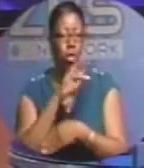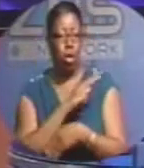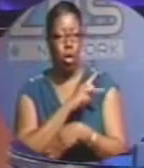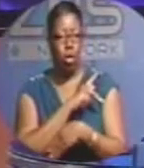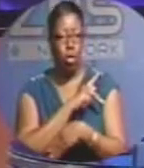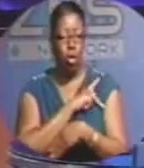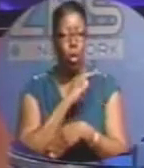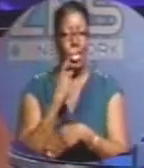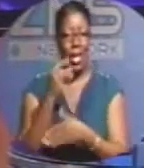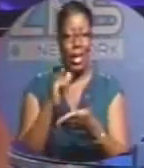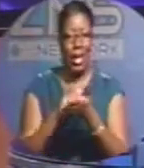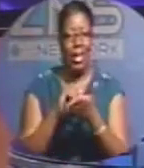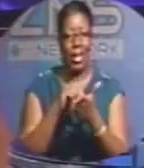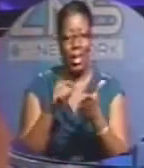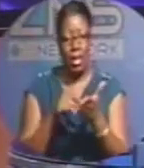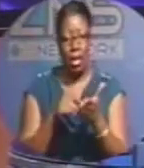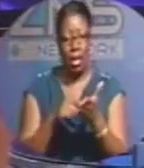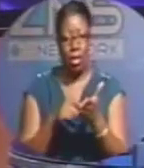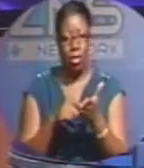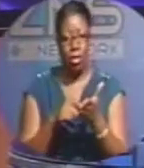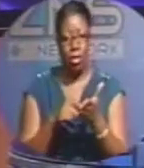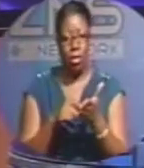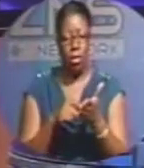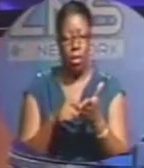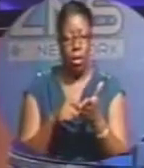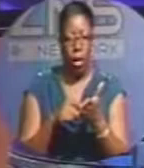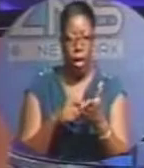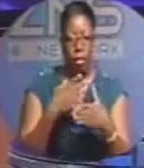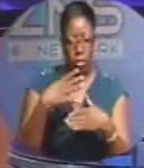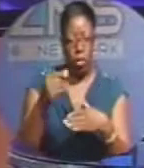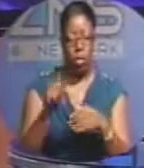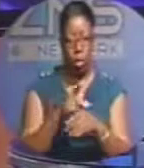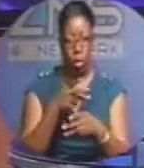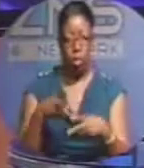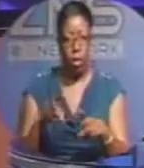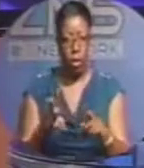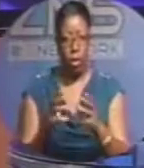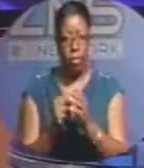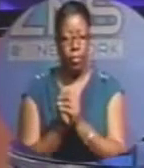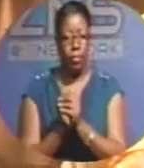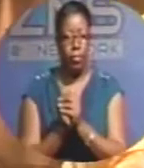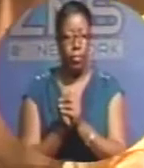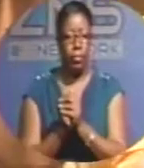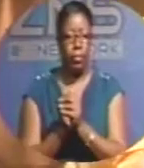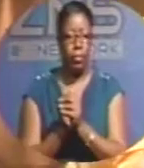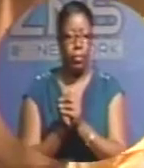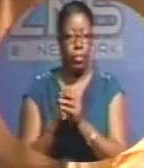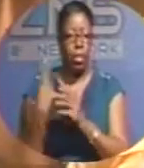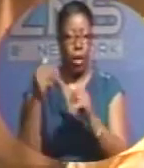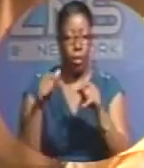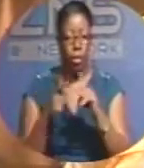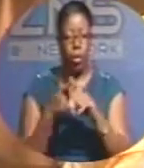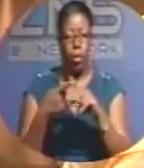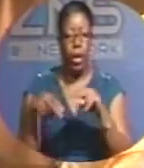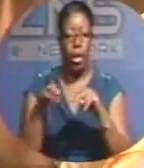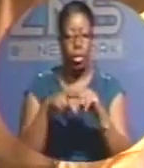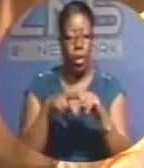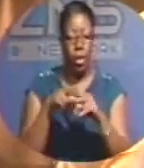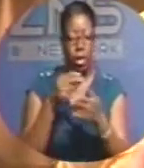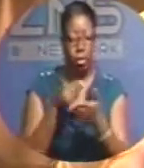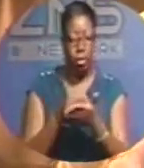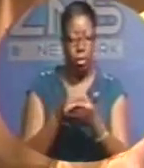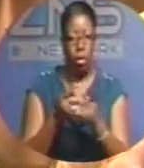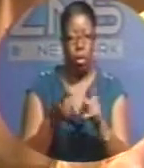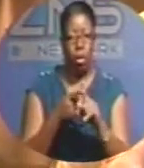these kinds of gestures go a long way. able to increase the stipend to the athletes under the